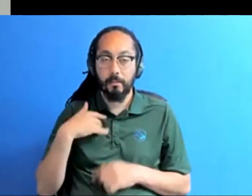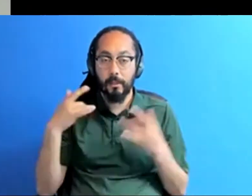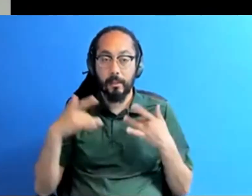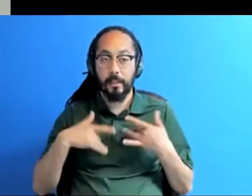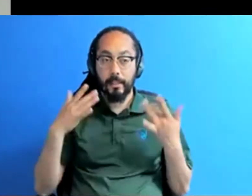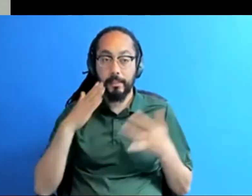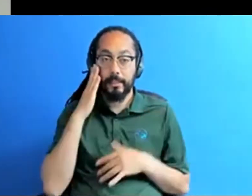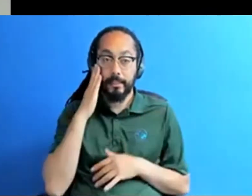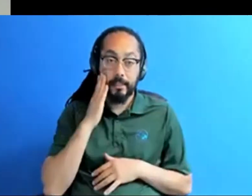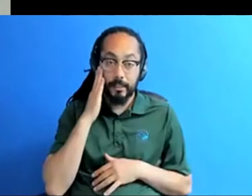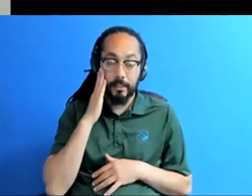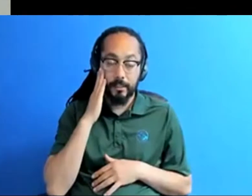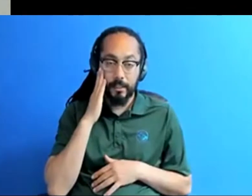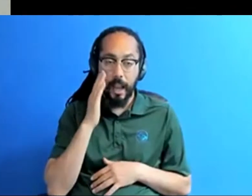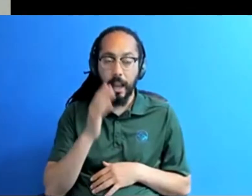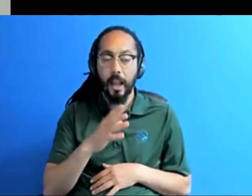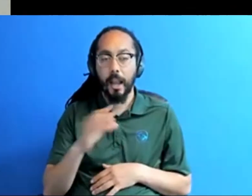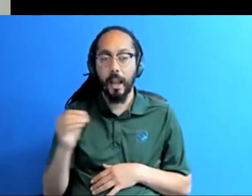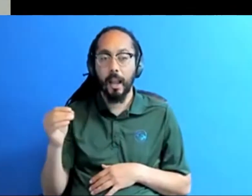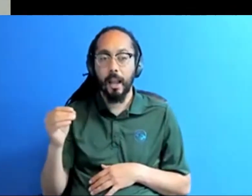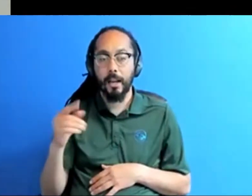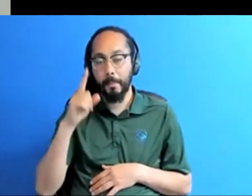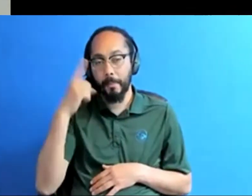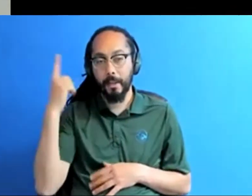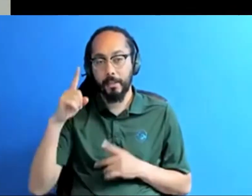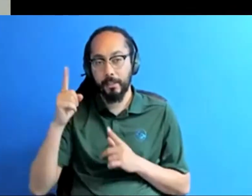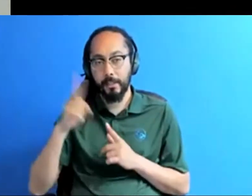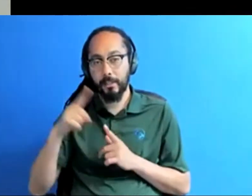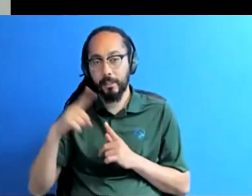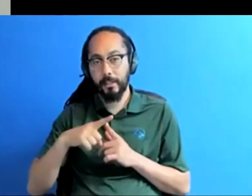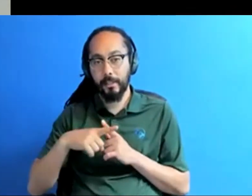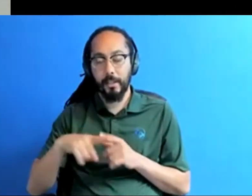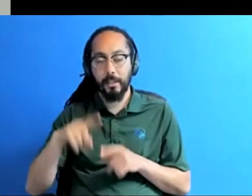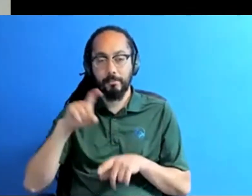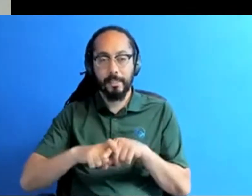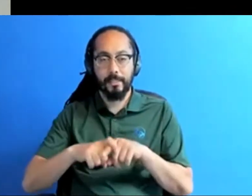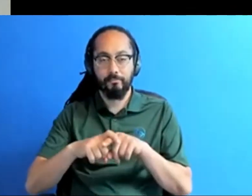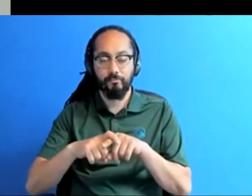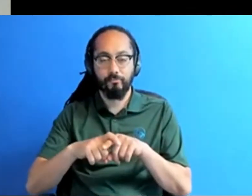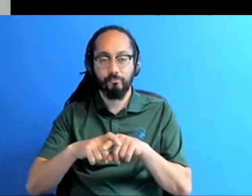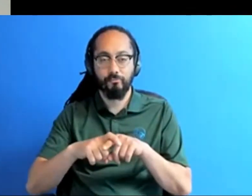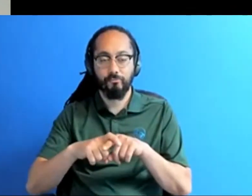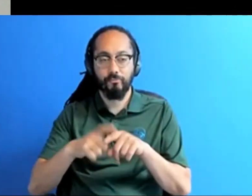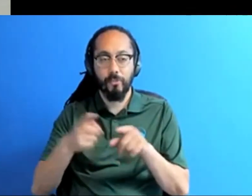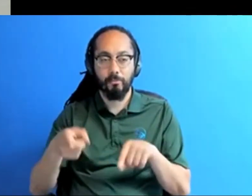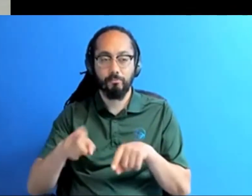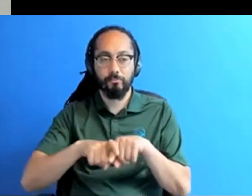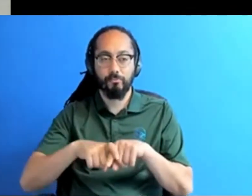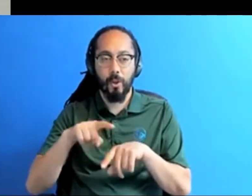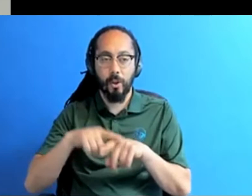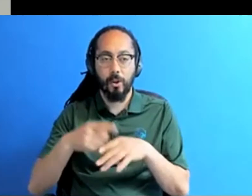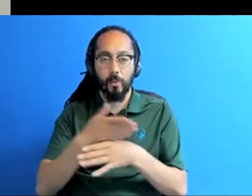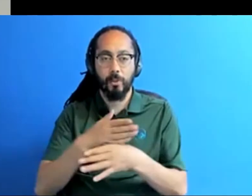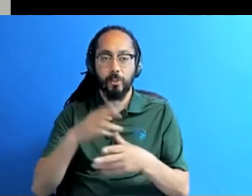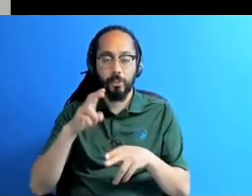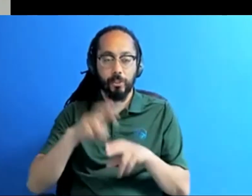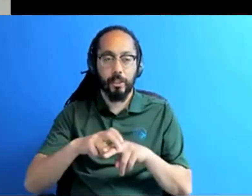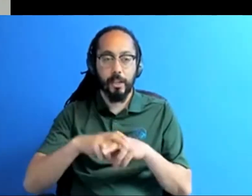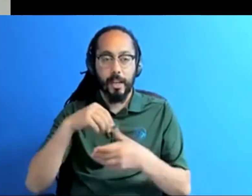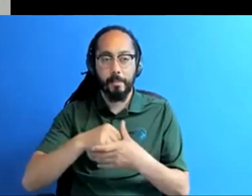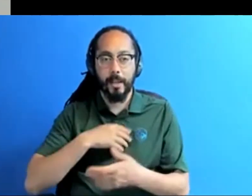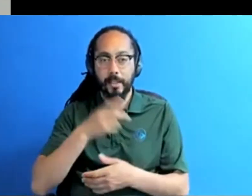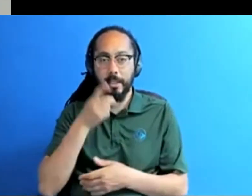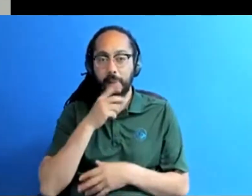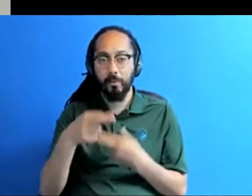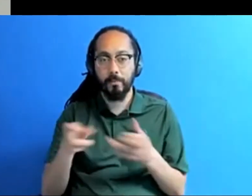and I'm wearing a black t-shirt, and I'm sitting cross-legged on kind of like a wooden chair in my dining room. In